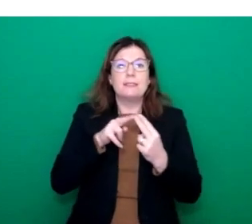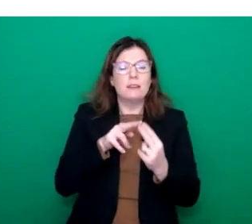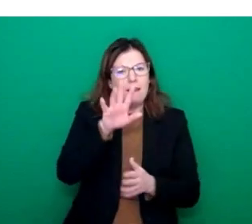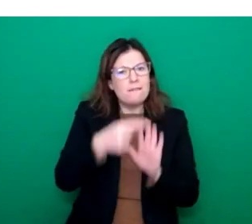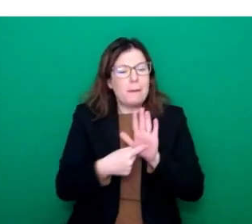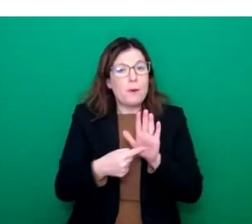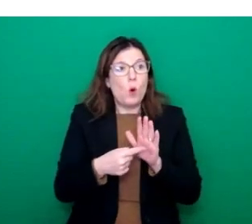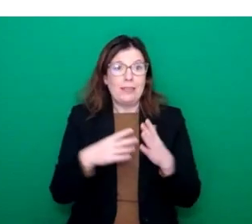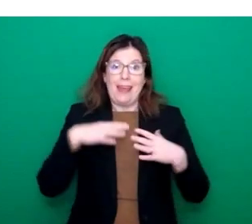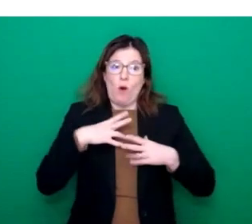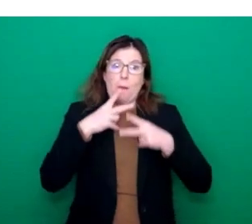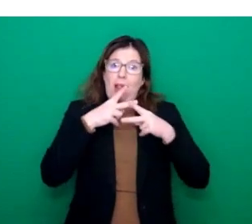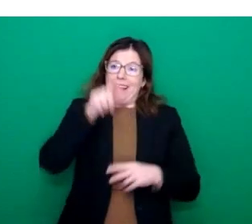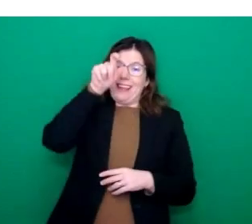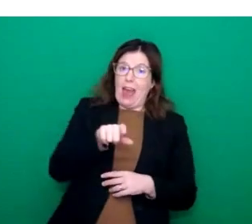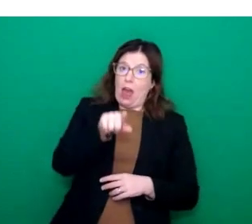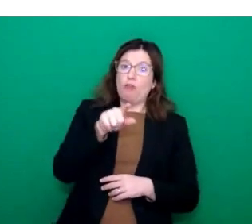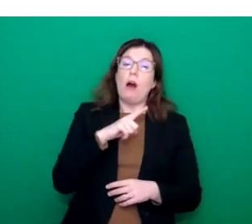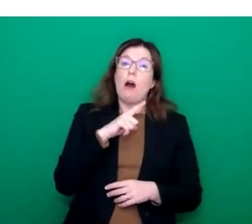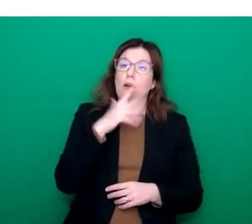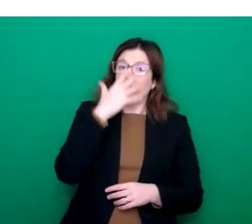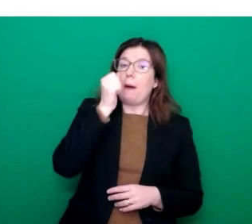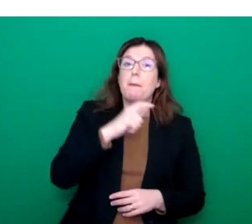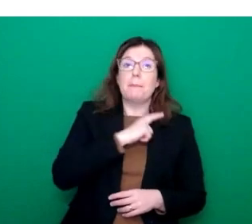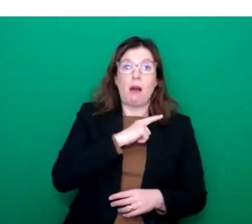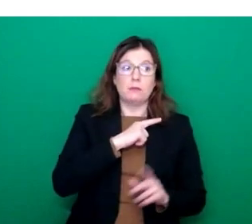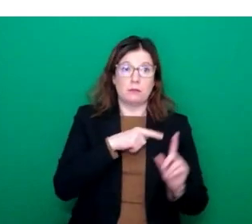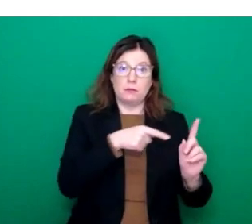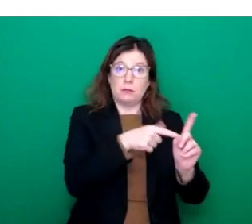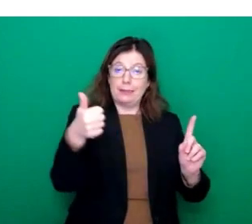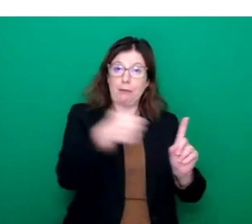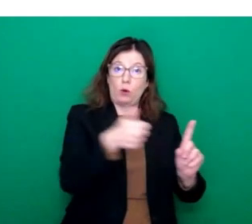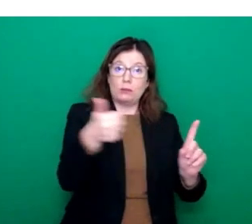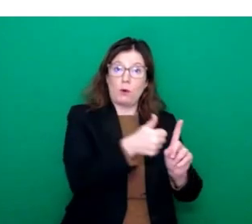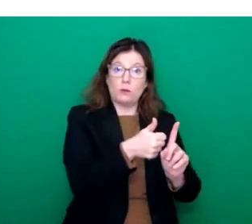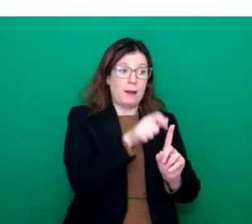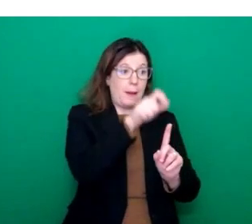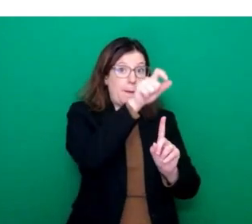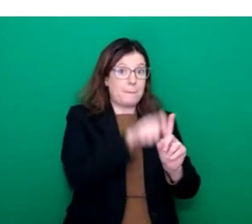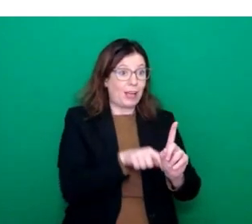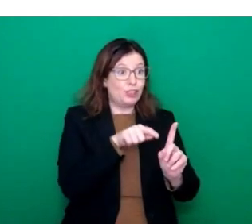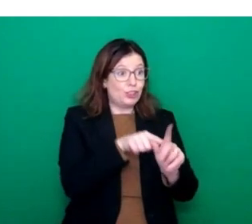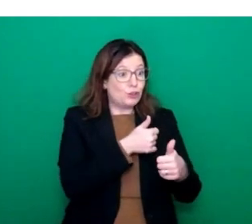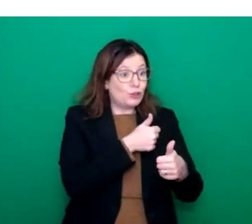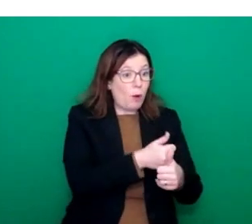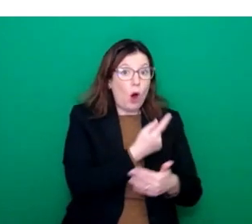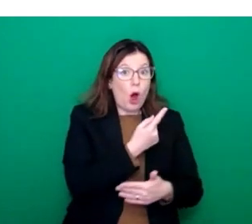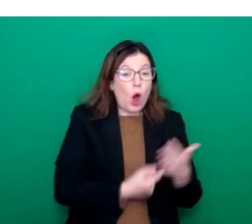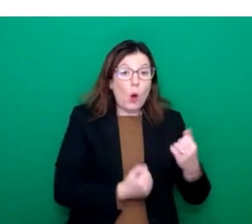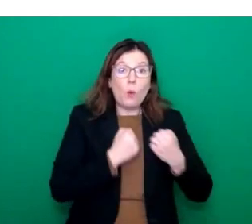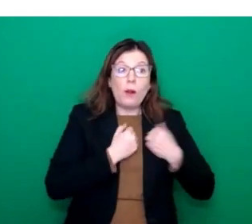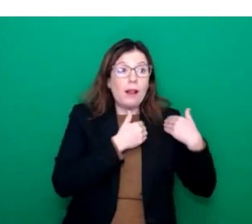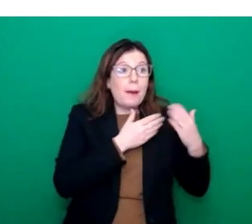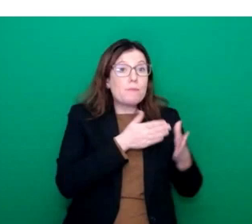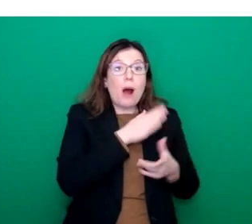because they provide so much of the support. Support for patients is often not just provided within primary or